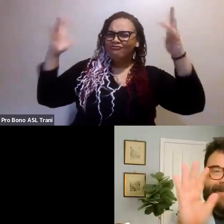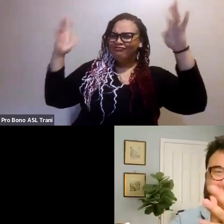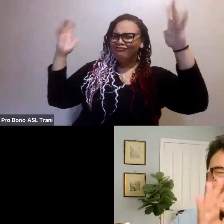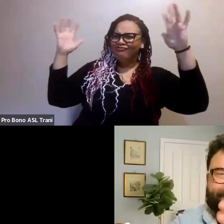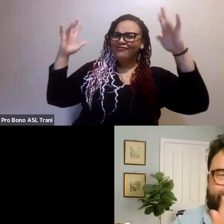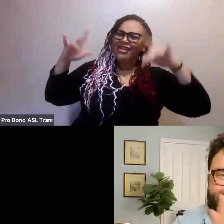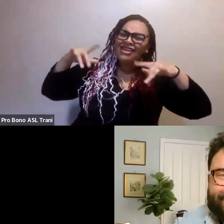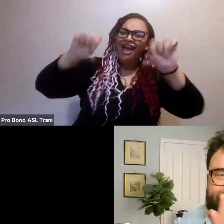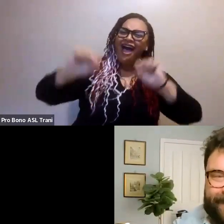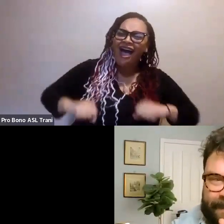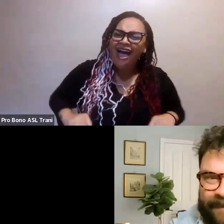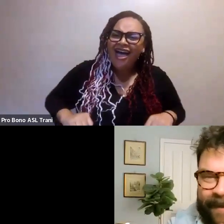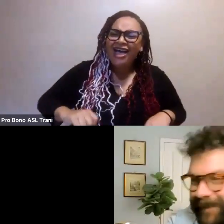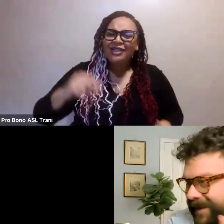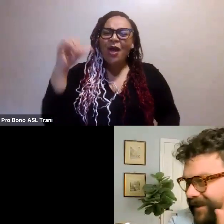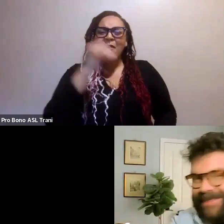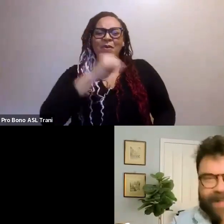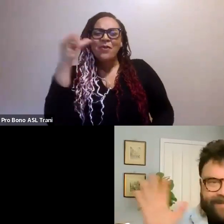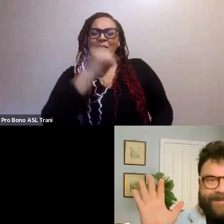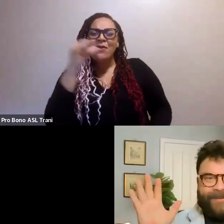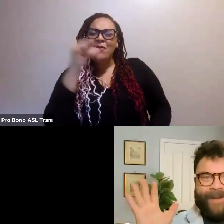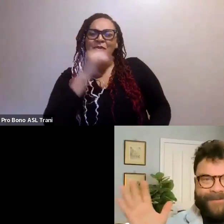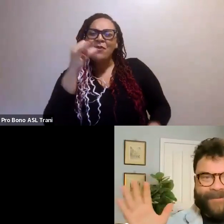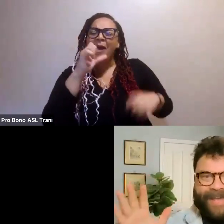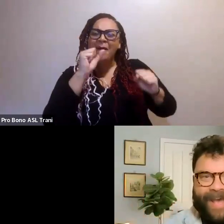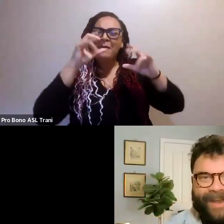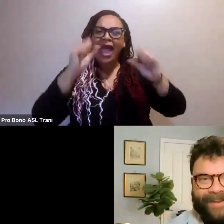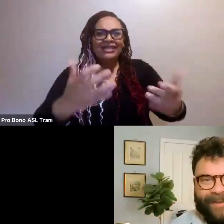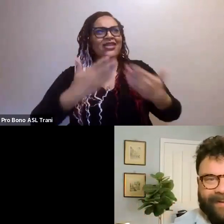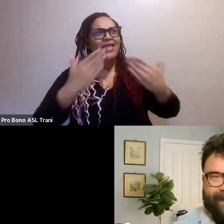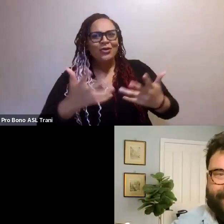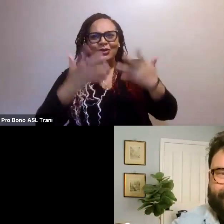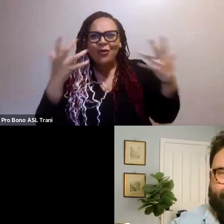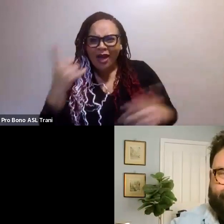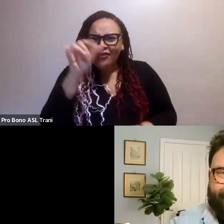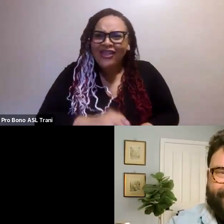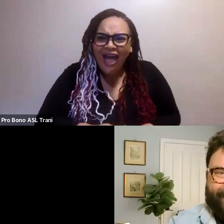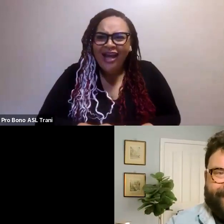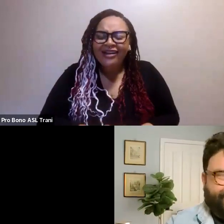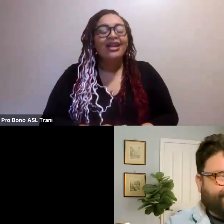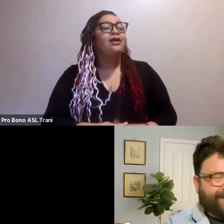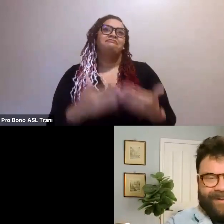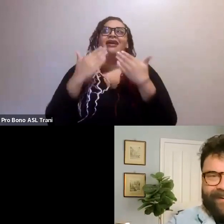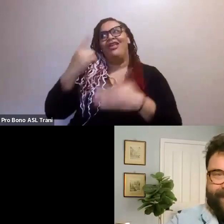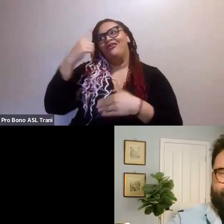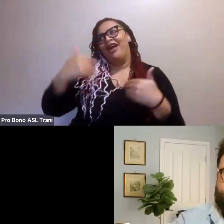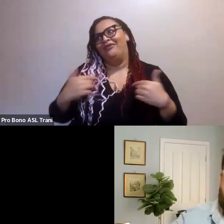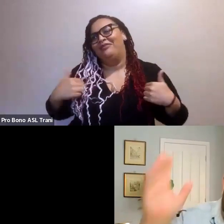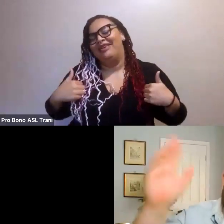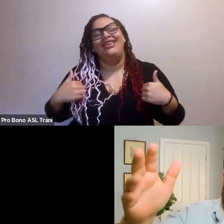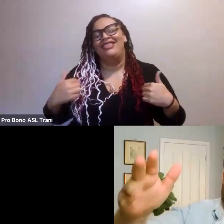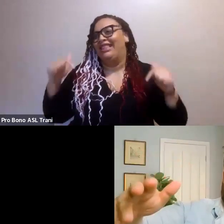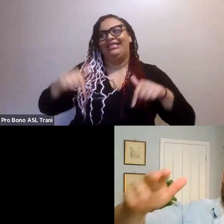Yes. So into you, Ron Blakely. Thank you so much for that. Thank you for having me. This has been so fun.